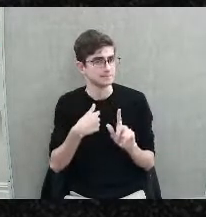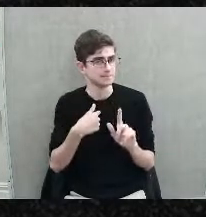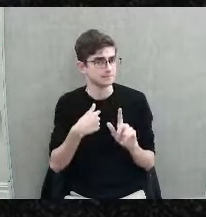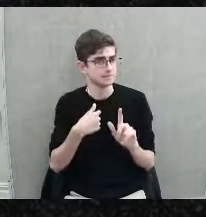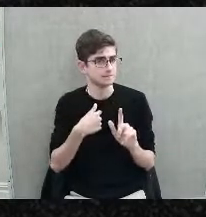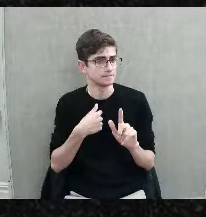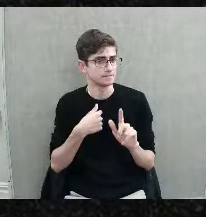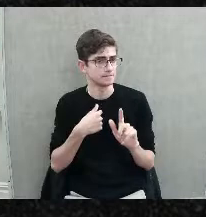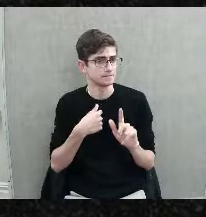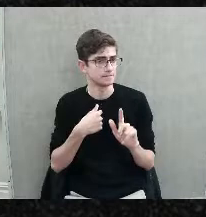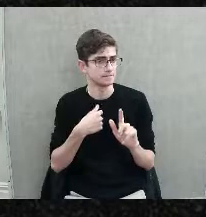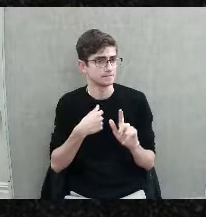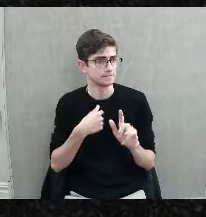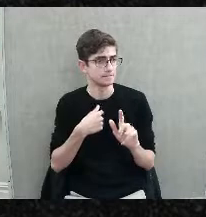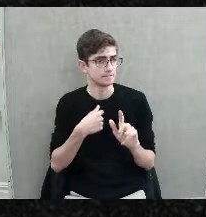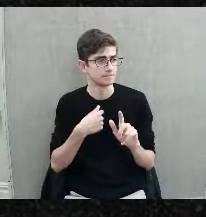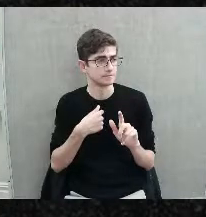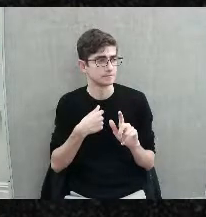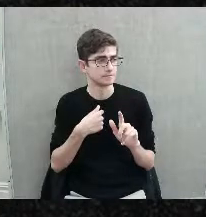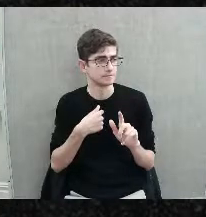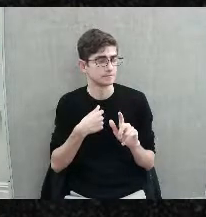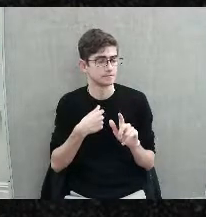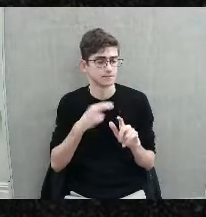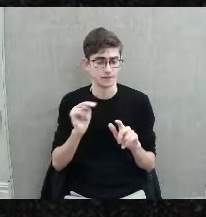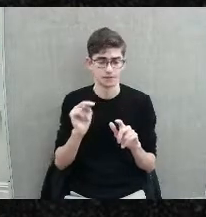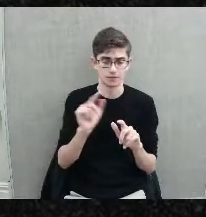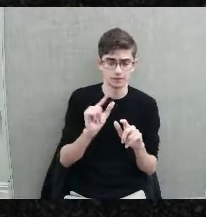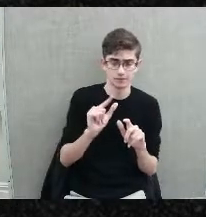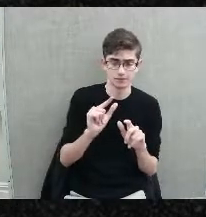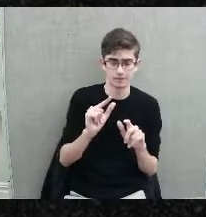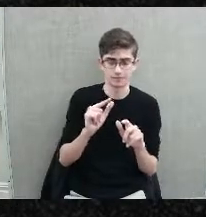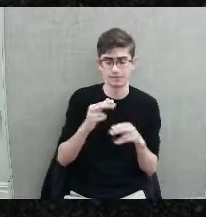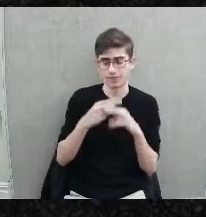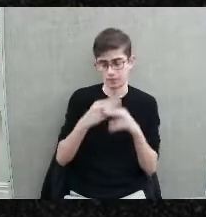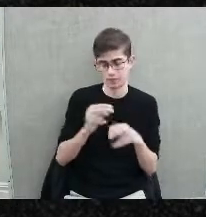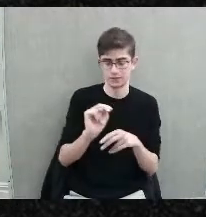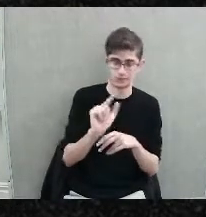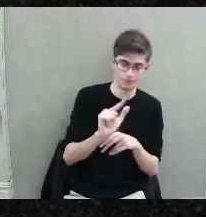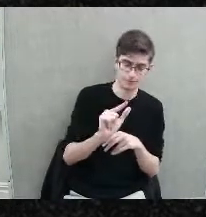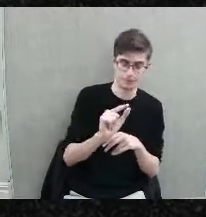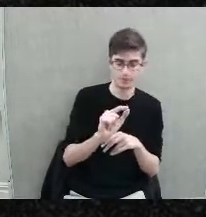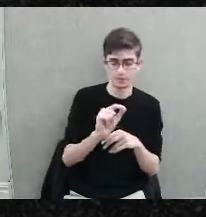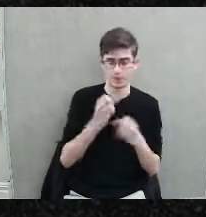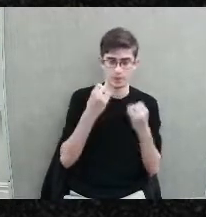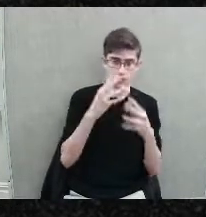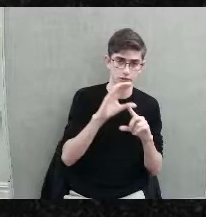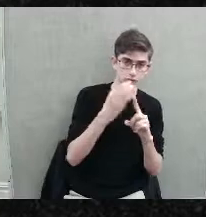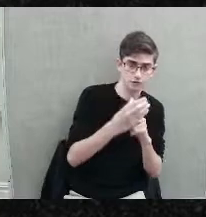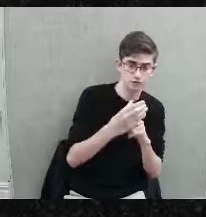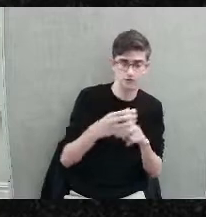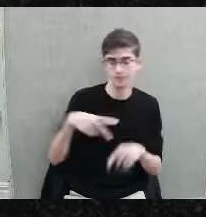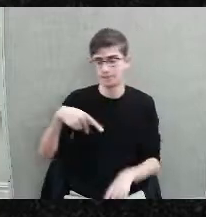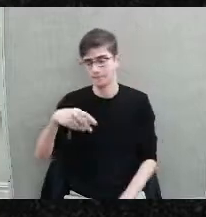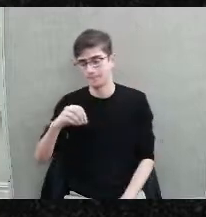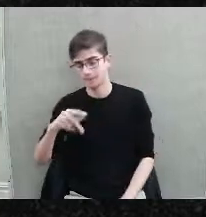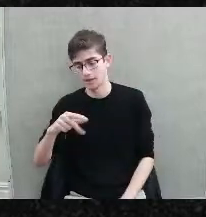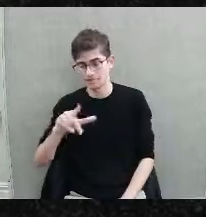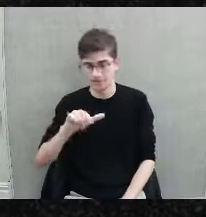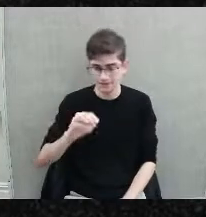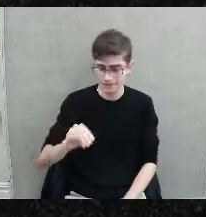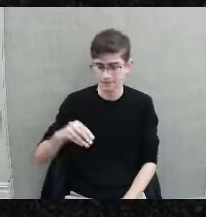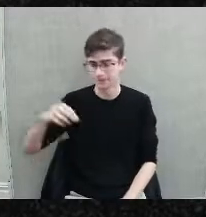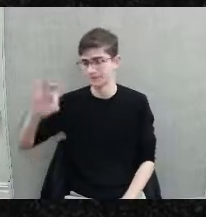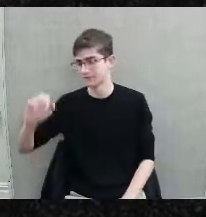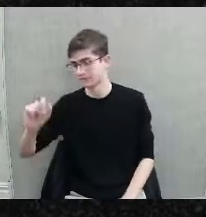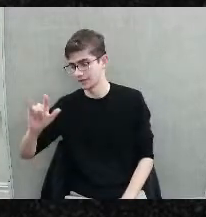I would term between neoliberal multiculturalism and neoliberal populism or fascism, is a change in the